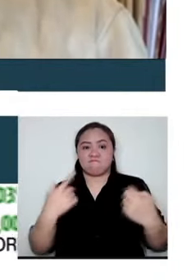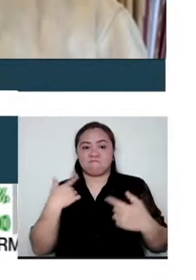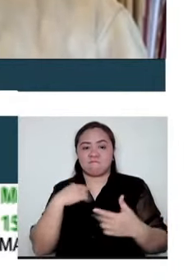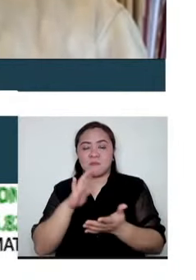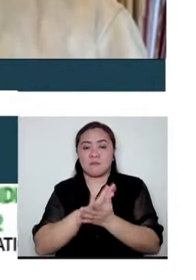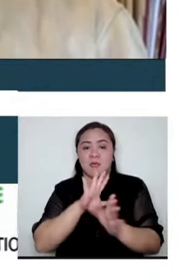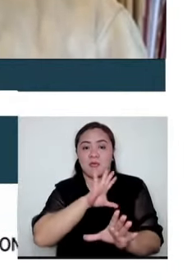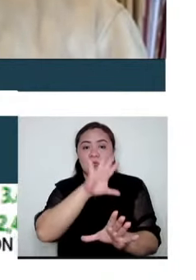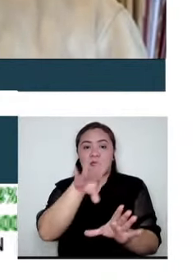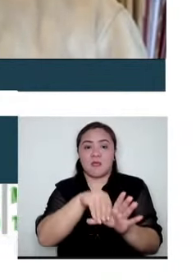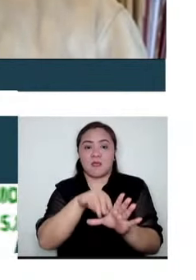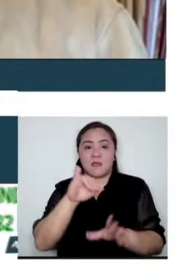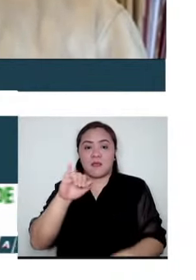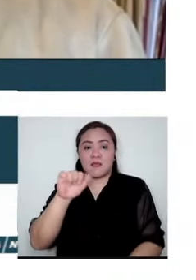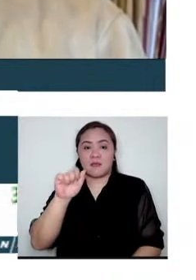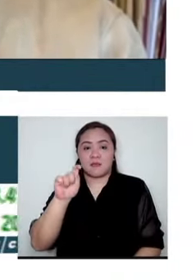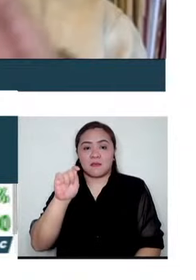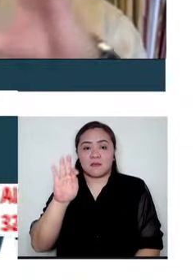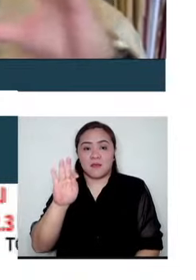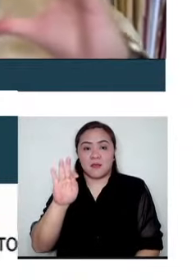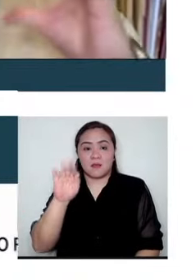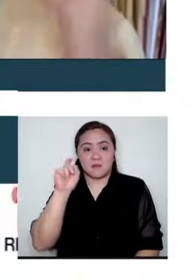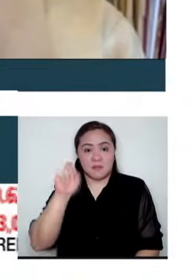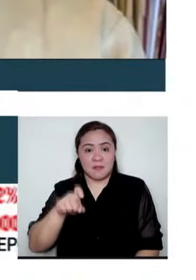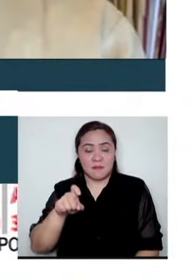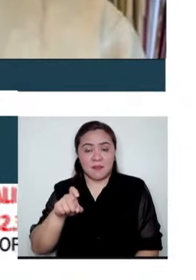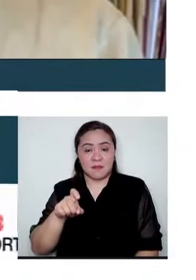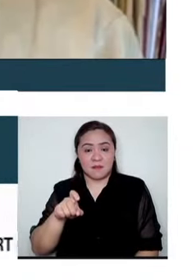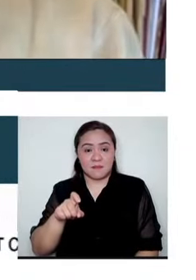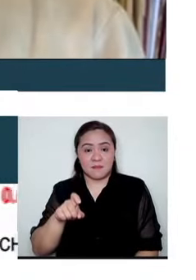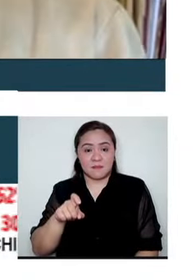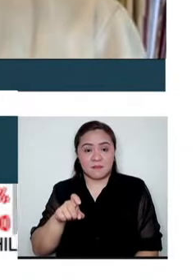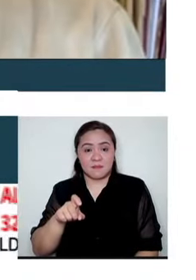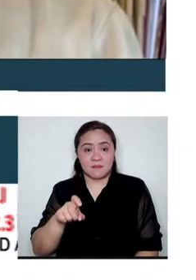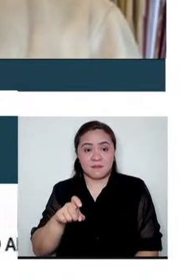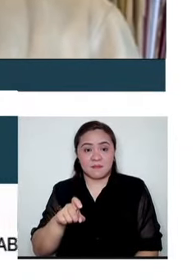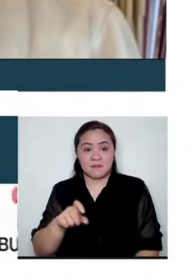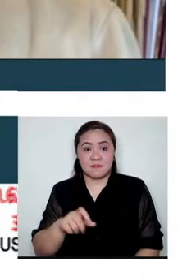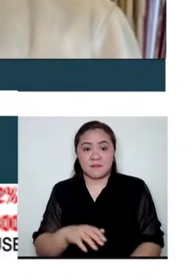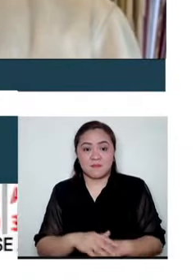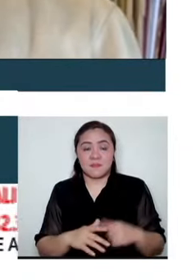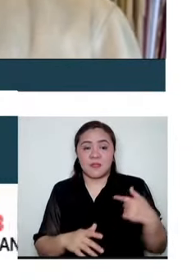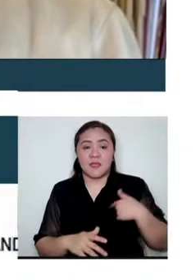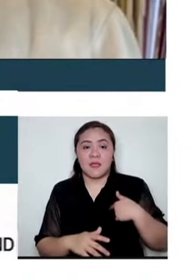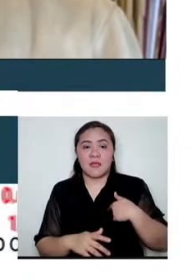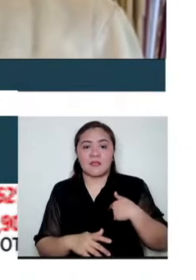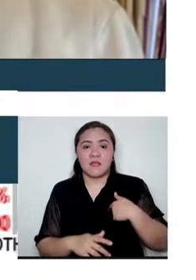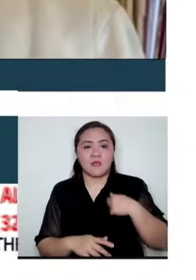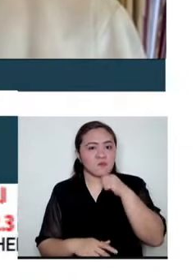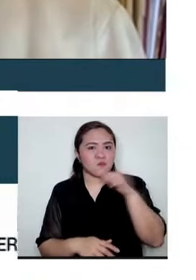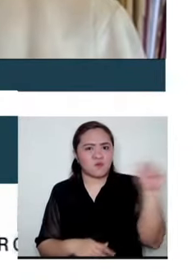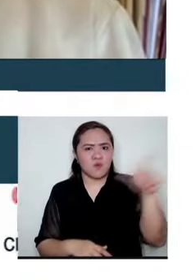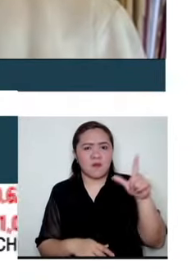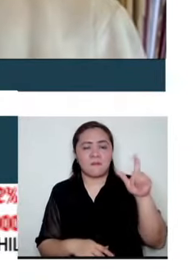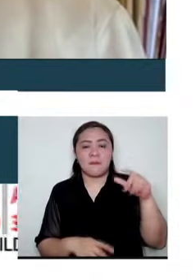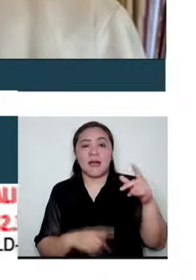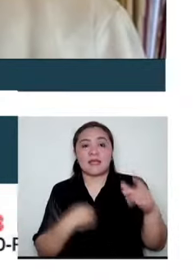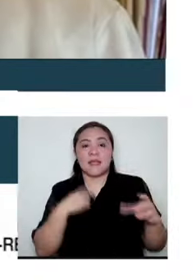in the IATF. Should that be worked on not now? All of them. Sorry, go